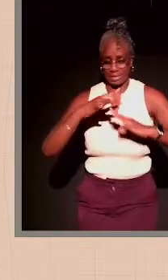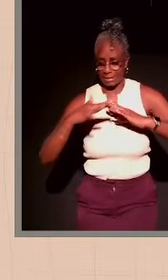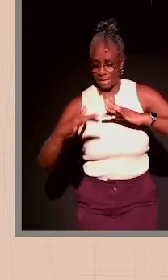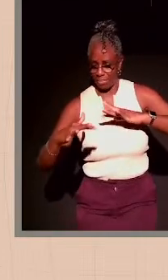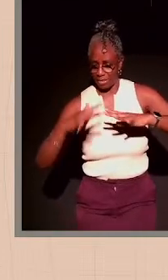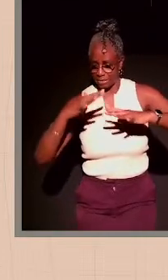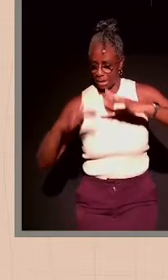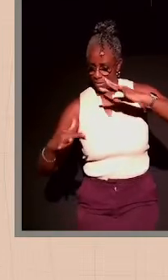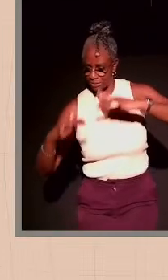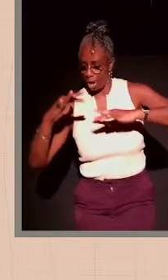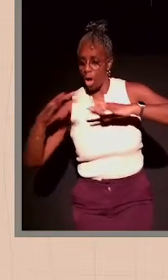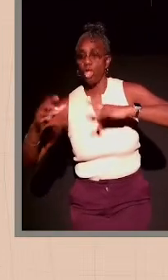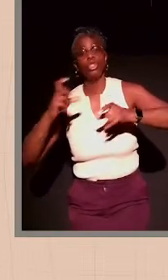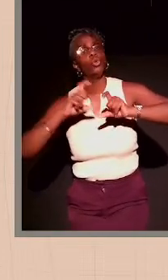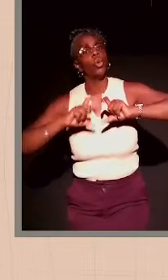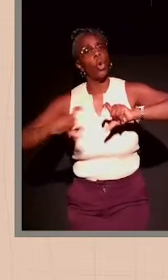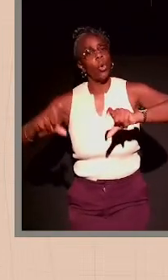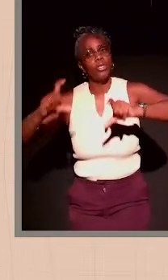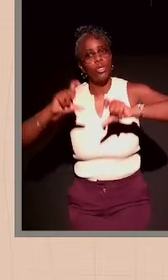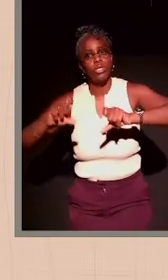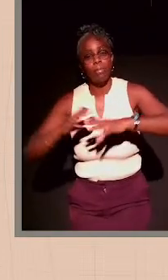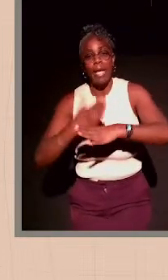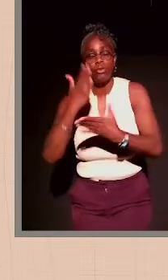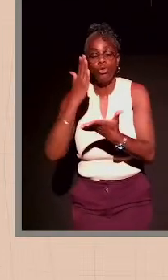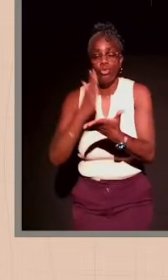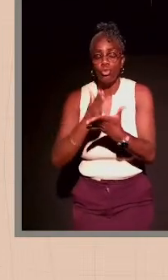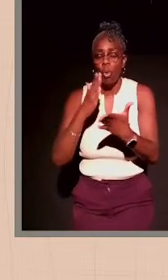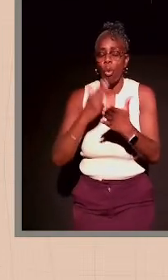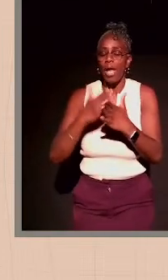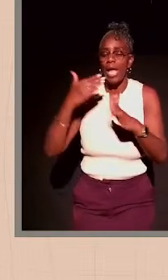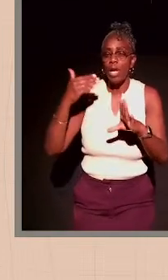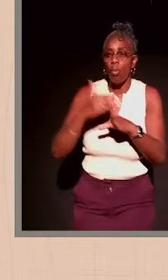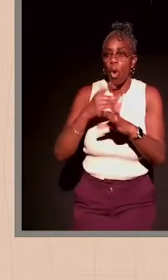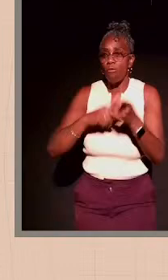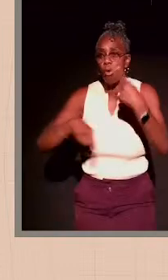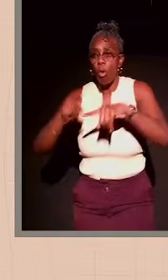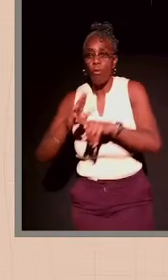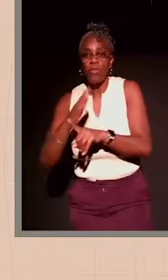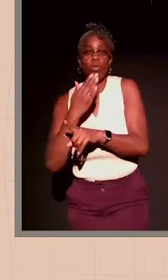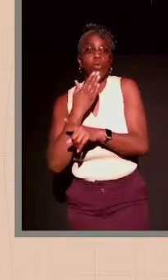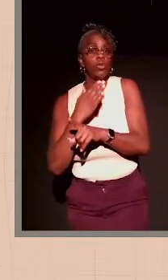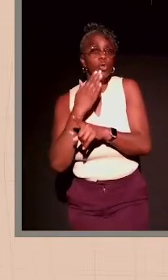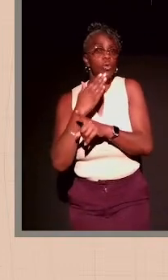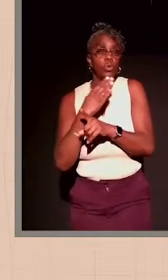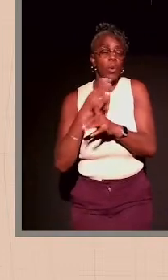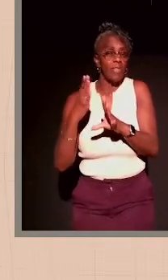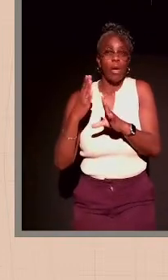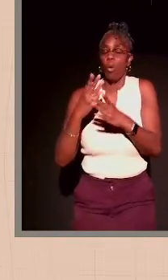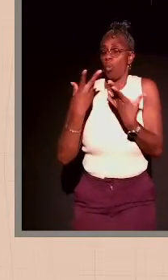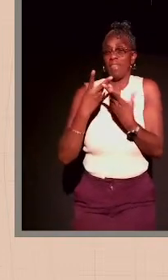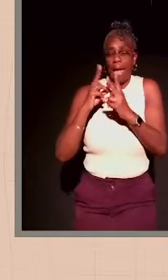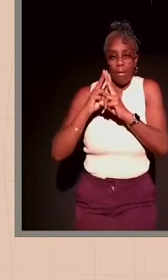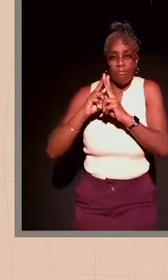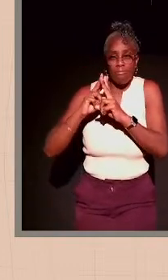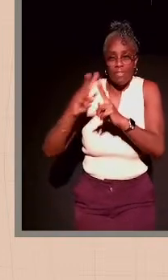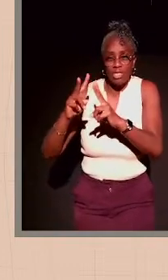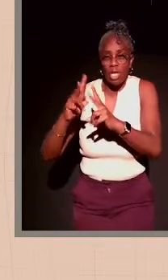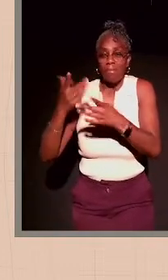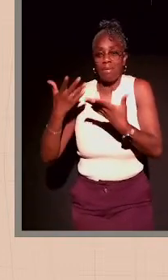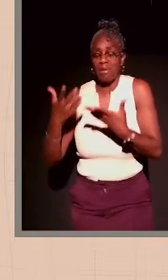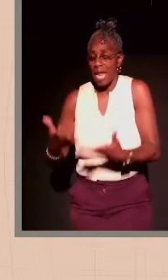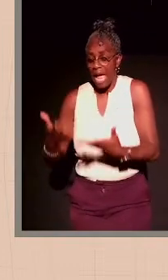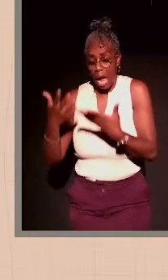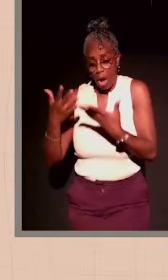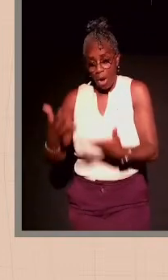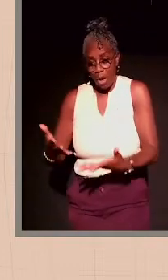to continue to make it more accessible for users with low vision. I am now going